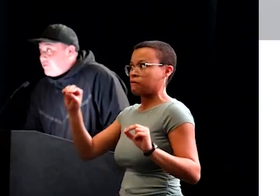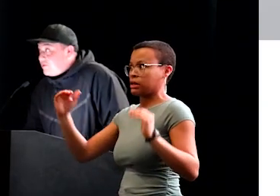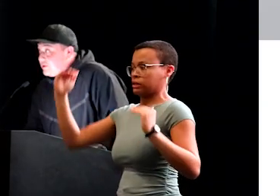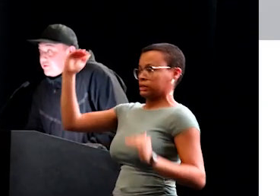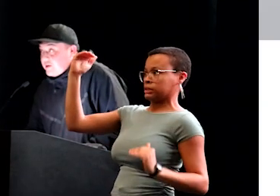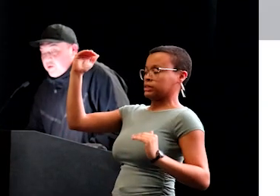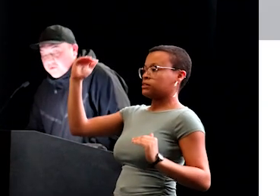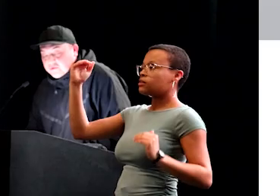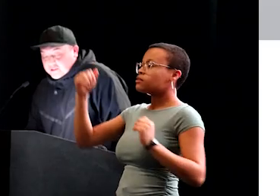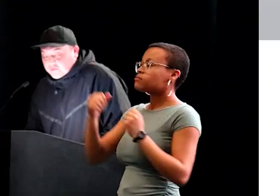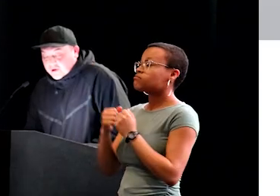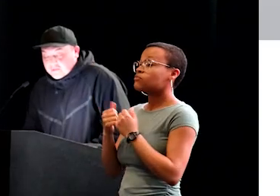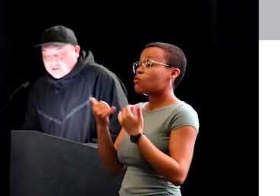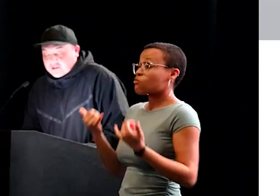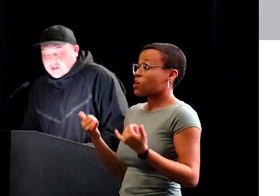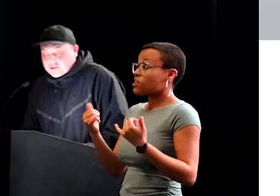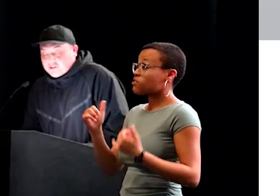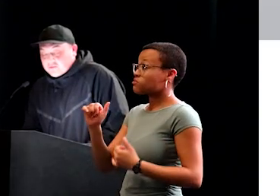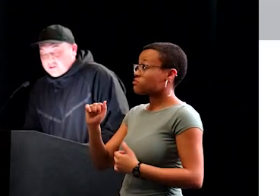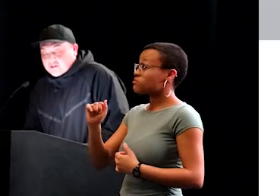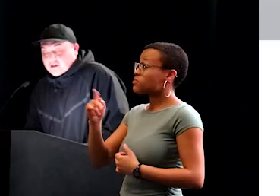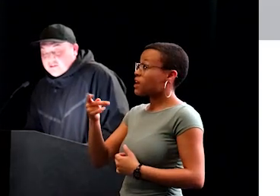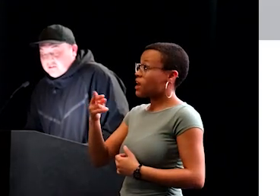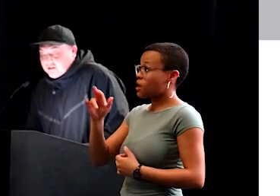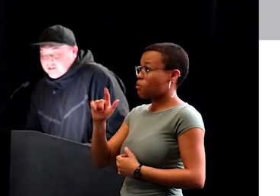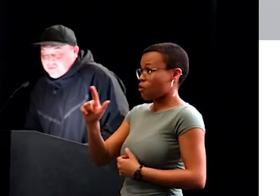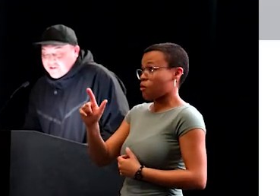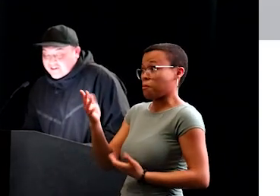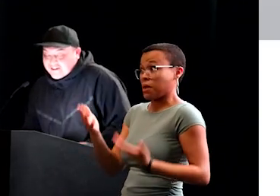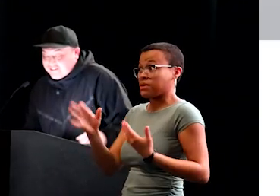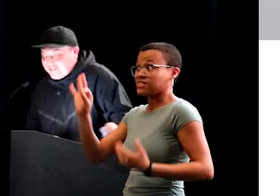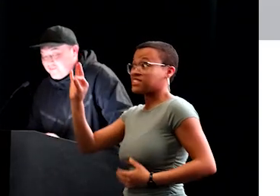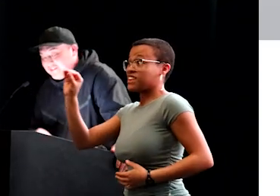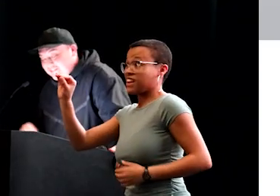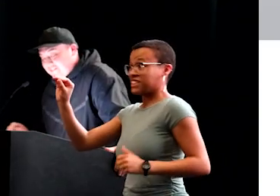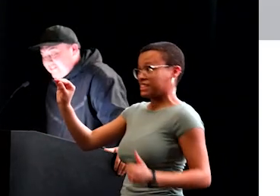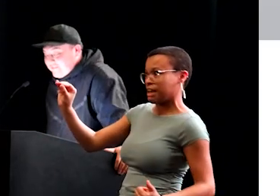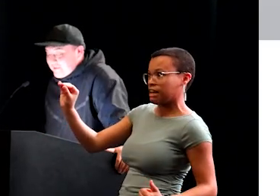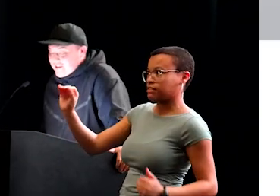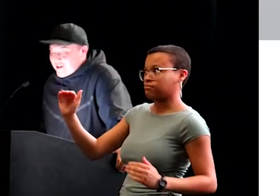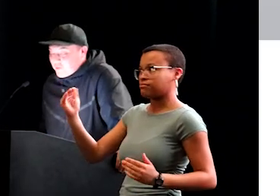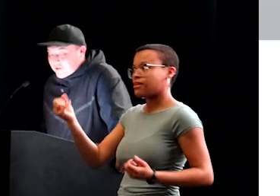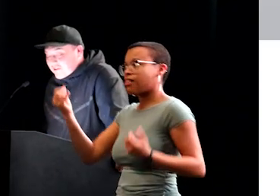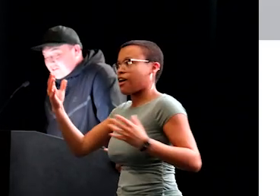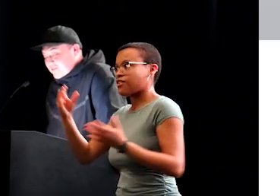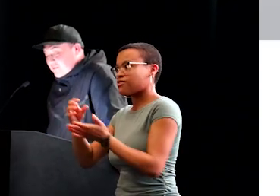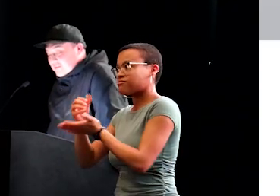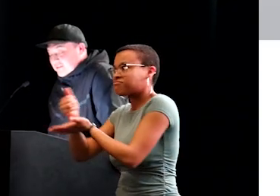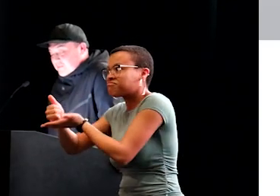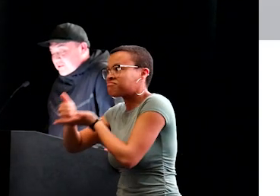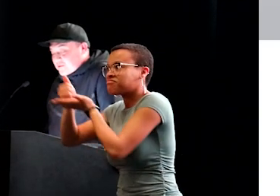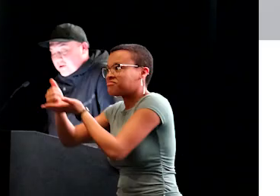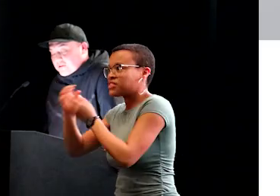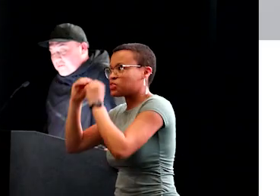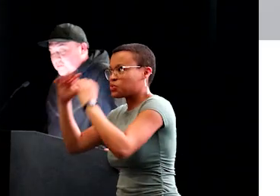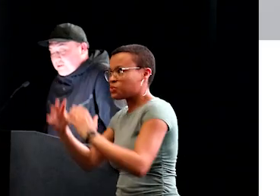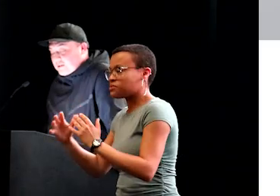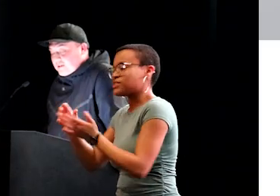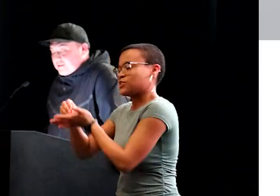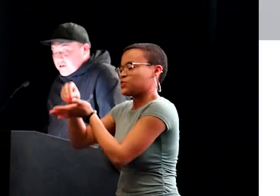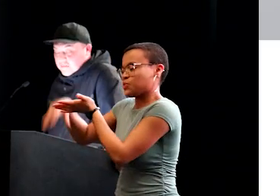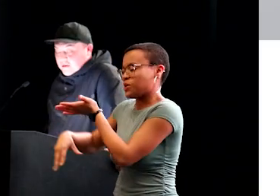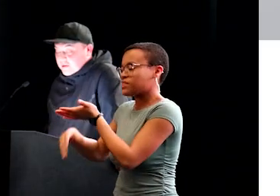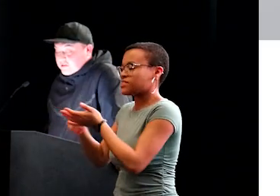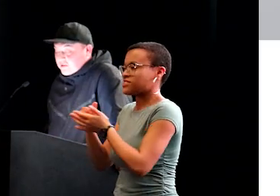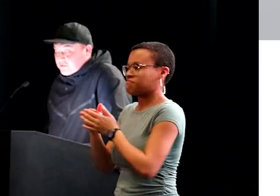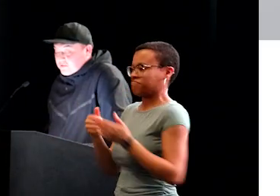now we're entering April and it's probably gonna change to like 90-10, we're end of the semester, and I'm helping all the students as much as possible, but it does